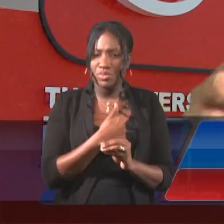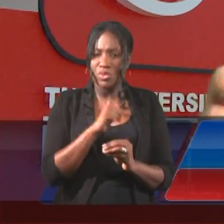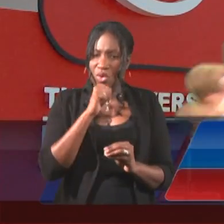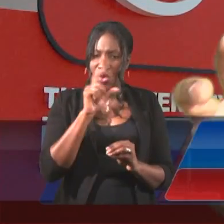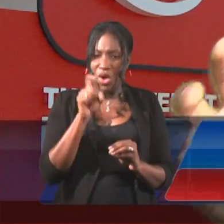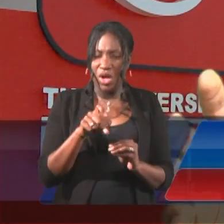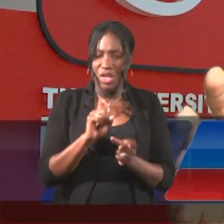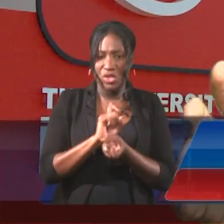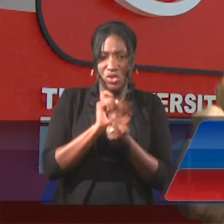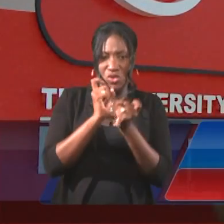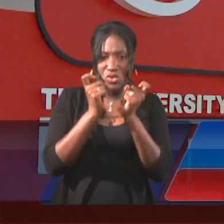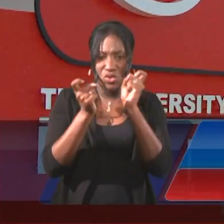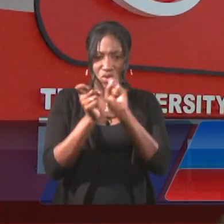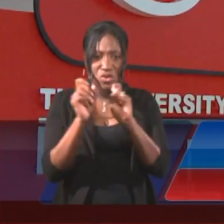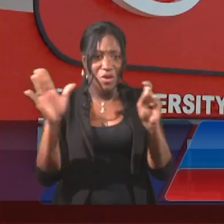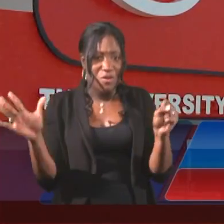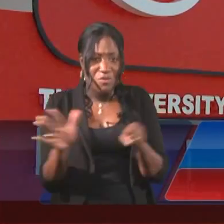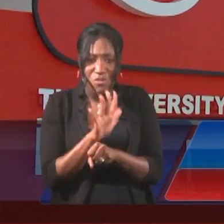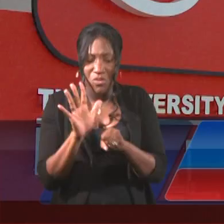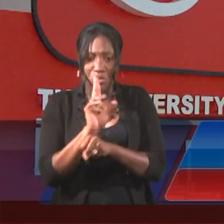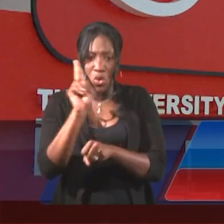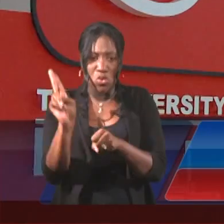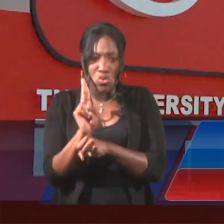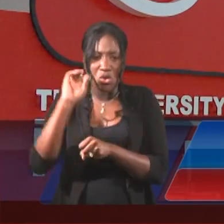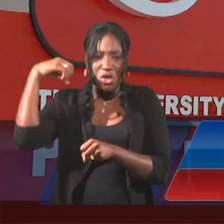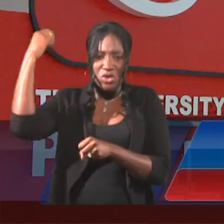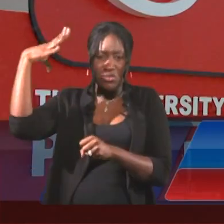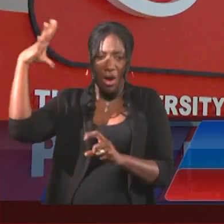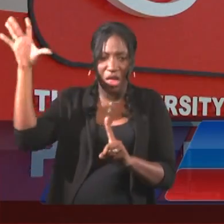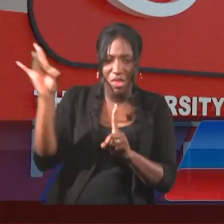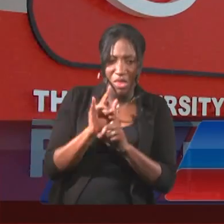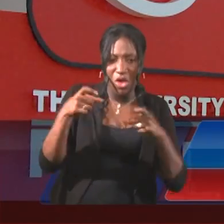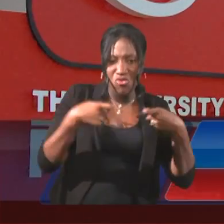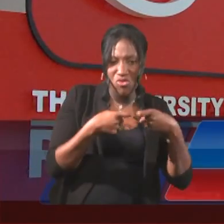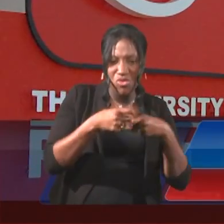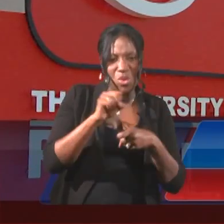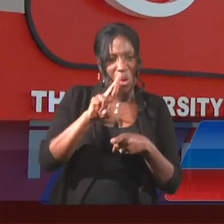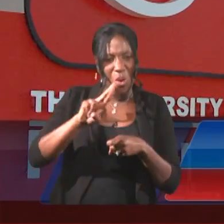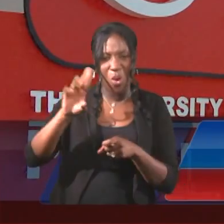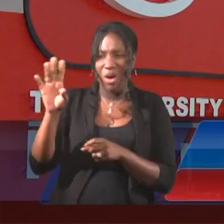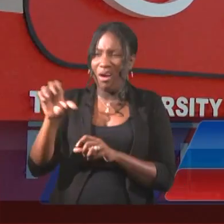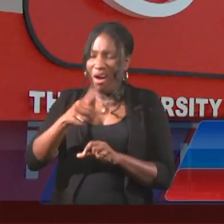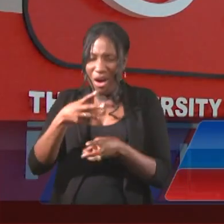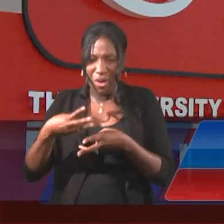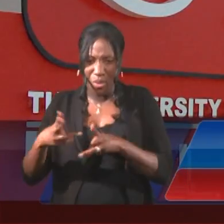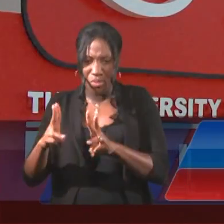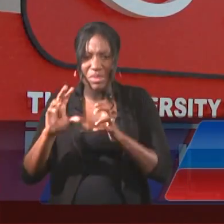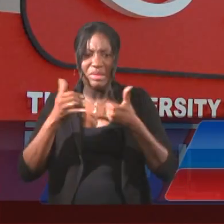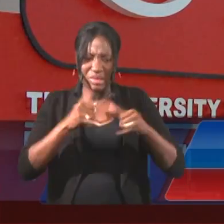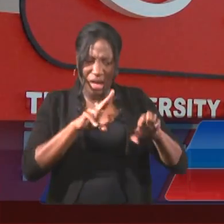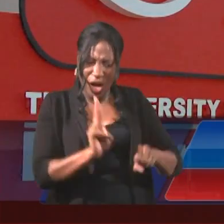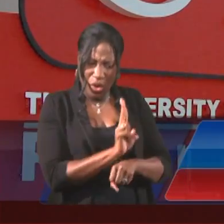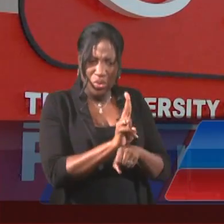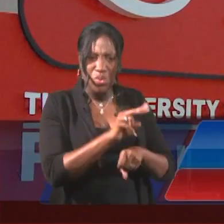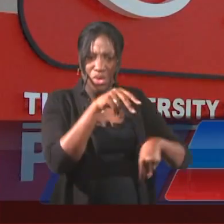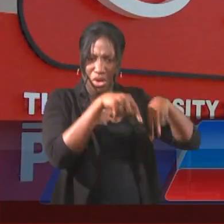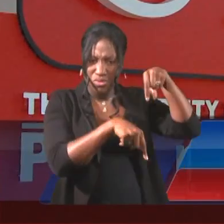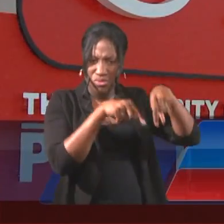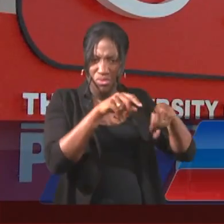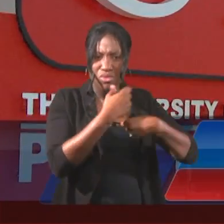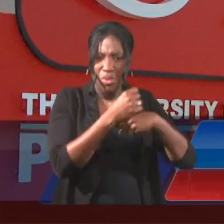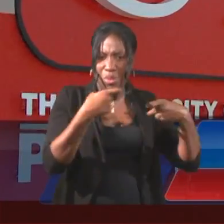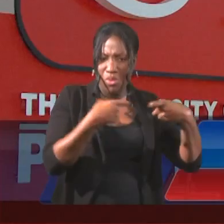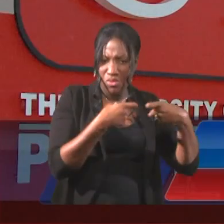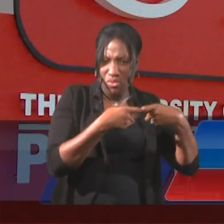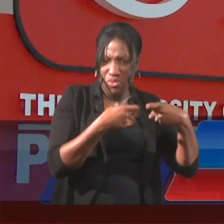fully to a renewable energy source, not necessarily, whereby we could still use the fossil fuels that we have, make it more sustainable,